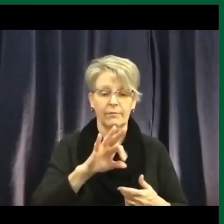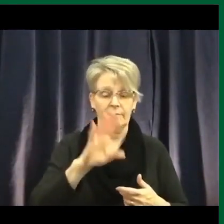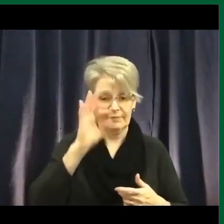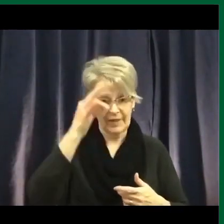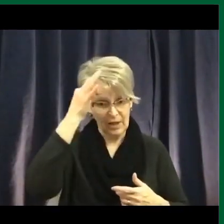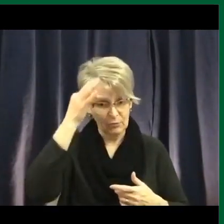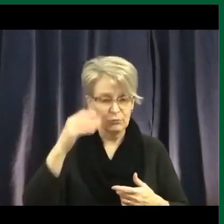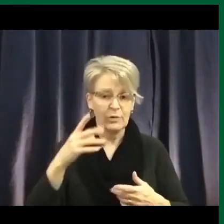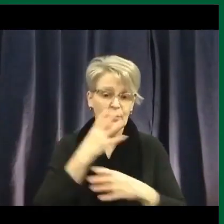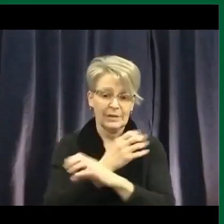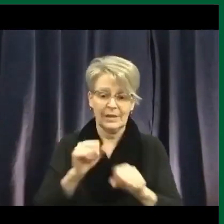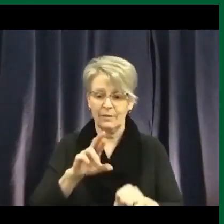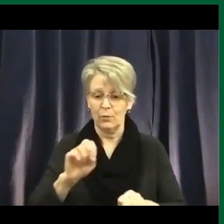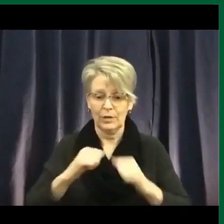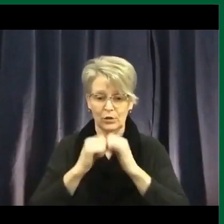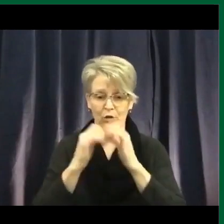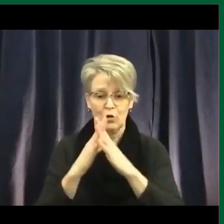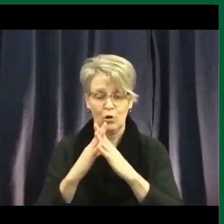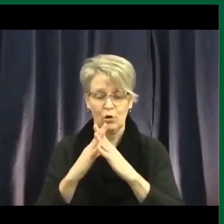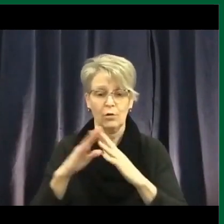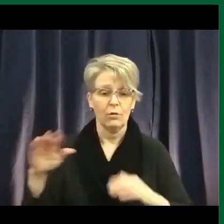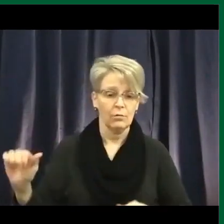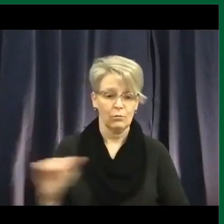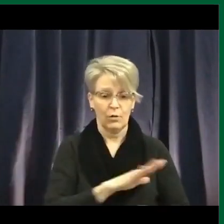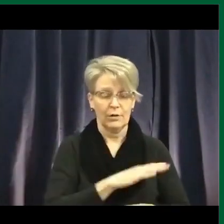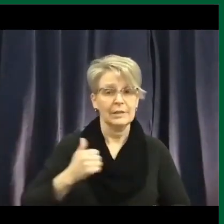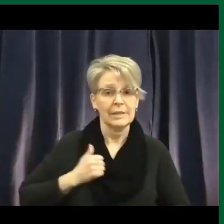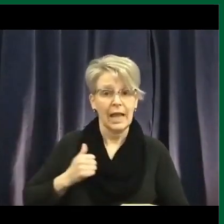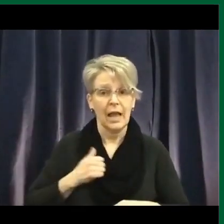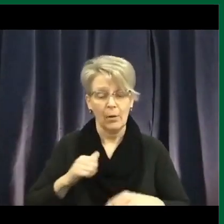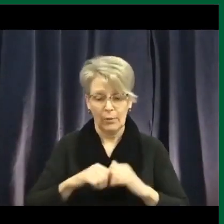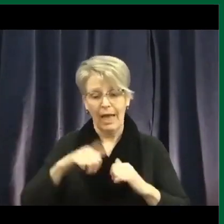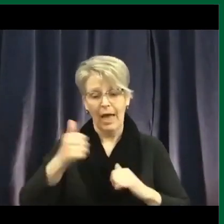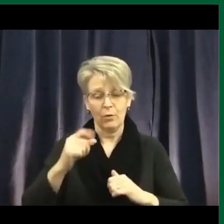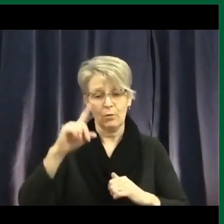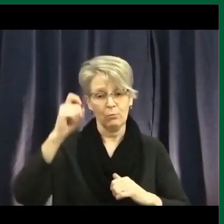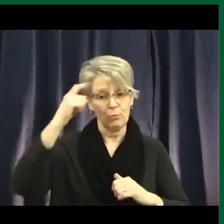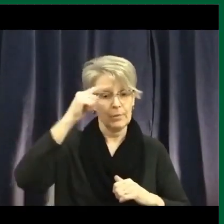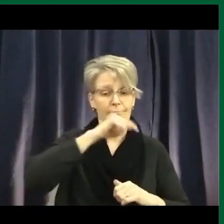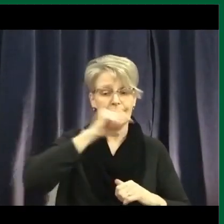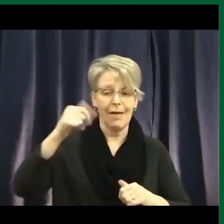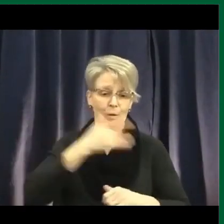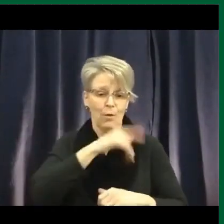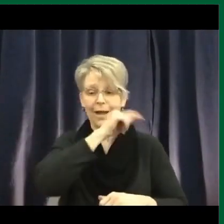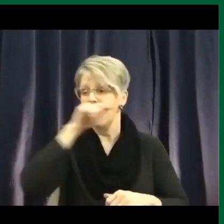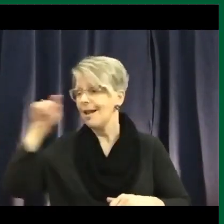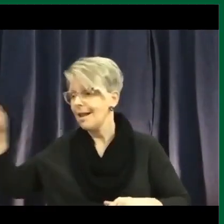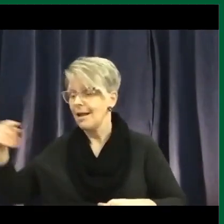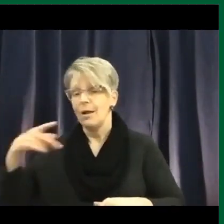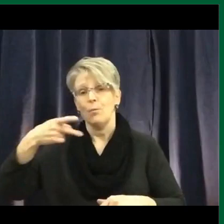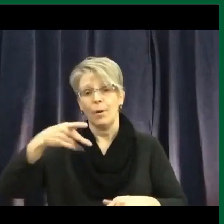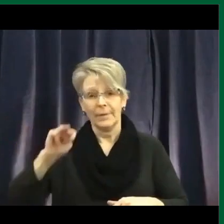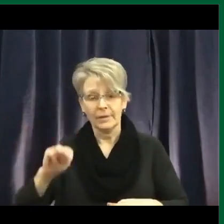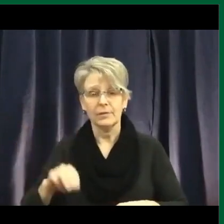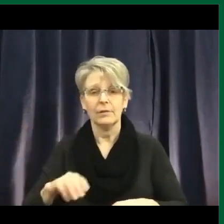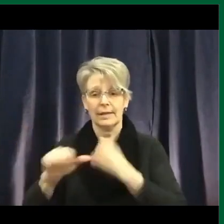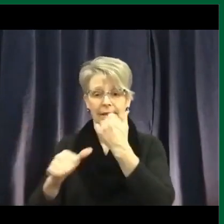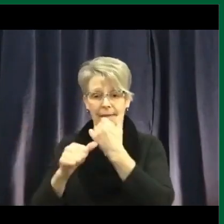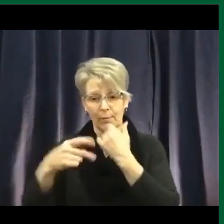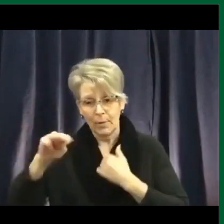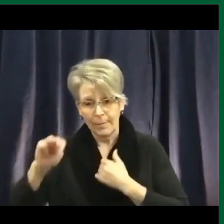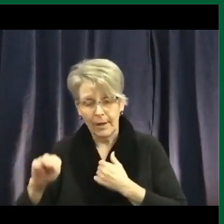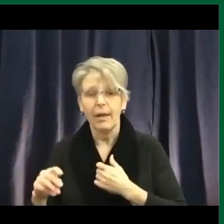Restart across this nation with my colleagues, the premiers and the Prime Minister and then the Deputy Prime Minister. And we've also then